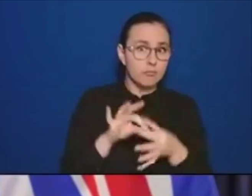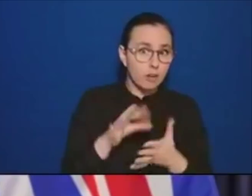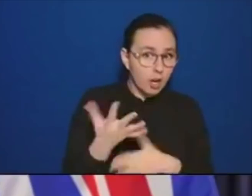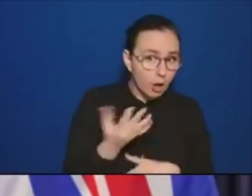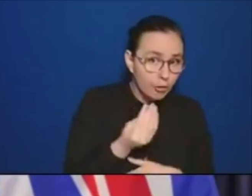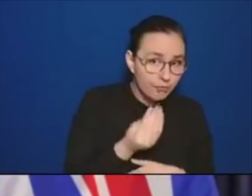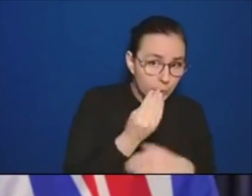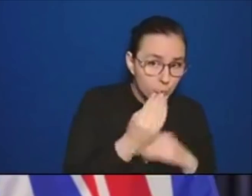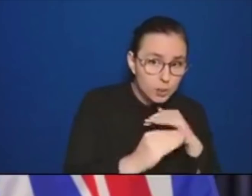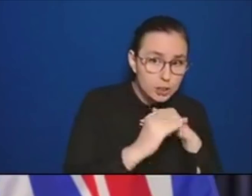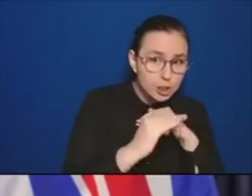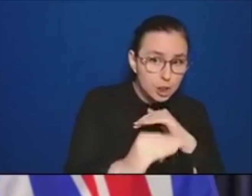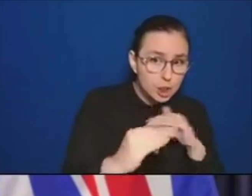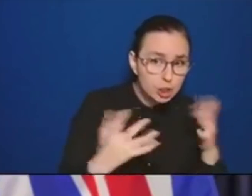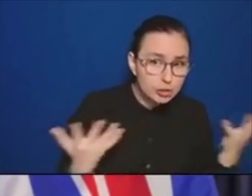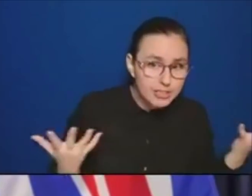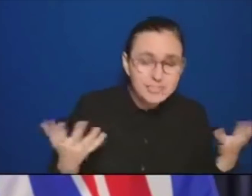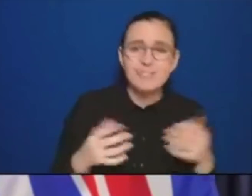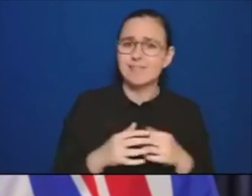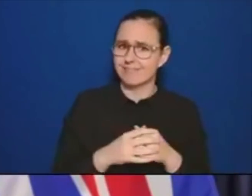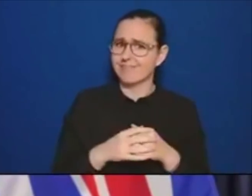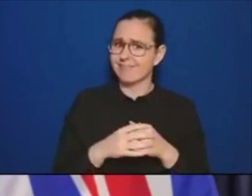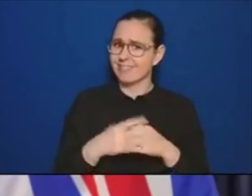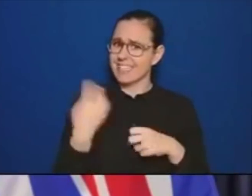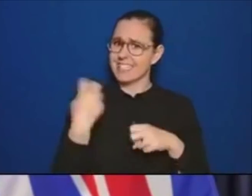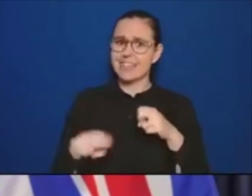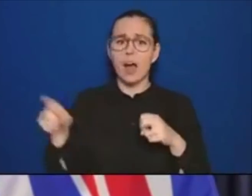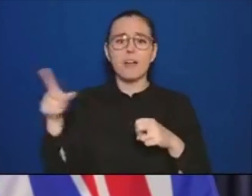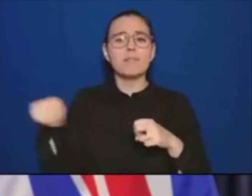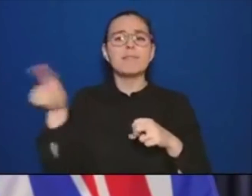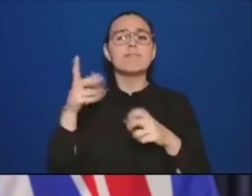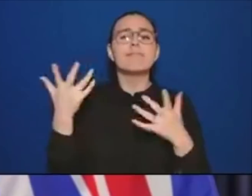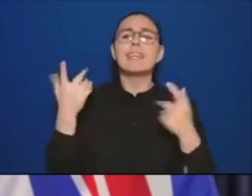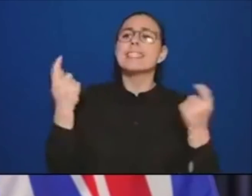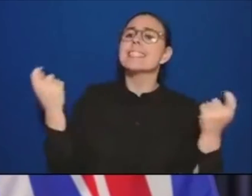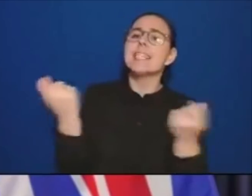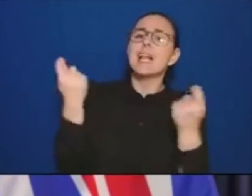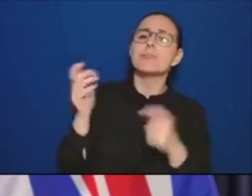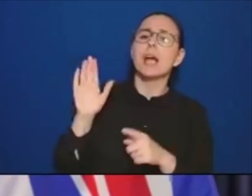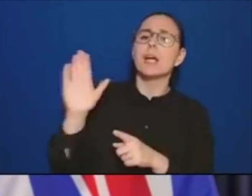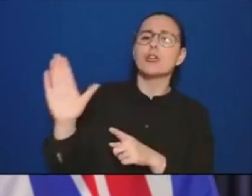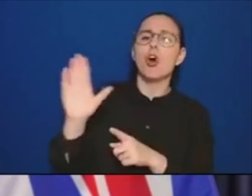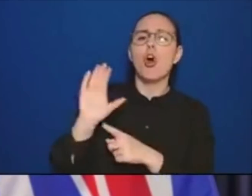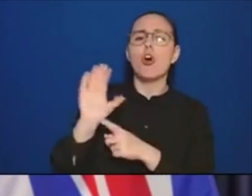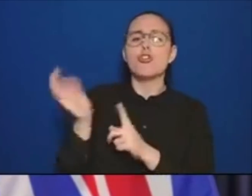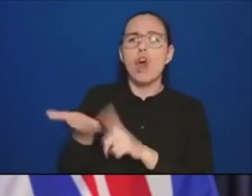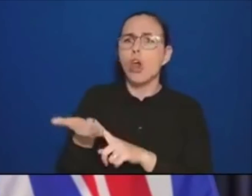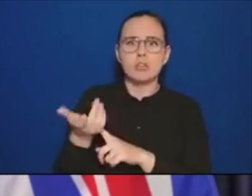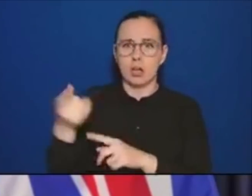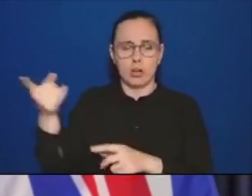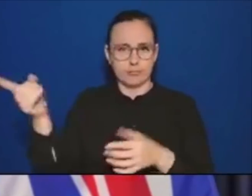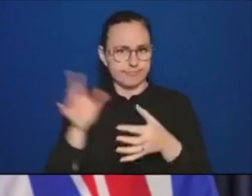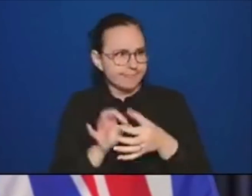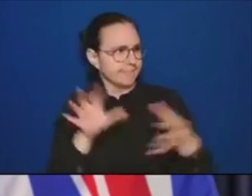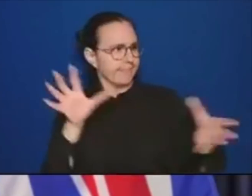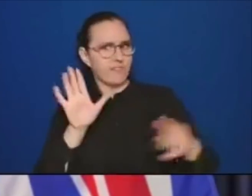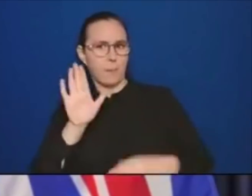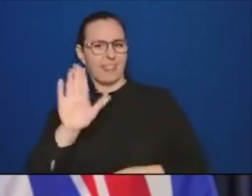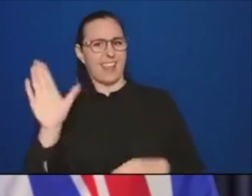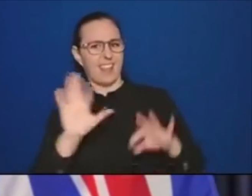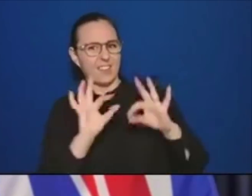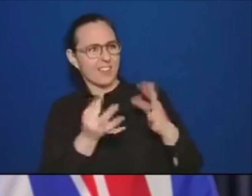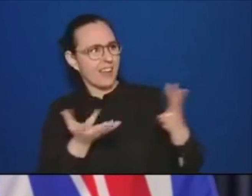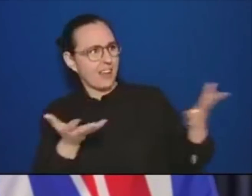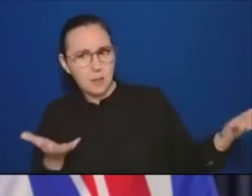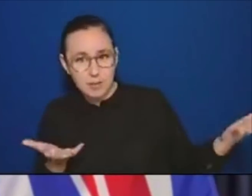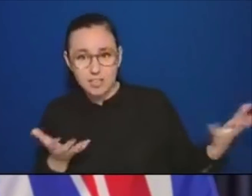and culture, and being separated from family and loved ones. And the floods have only added to the trauma of the last